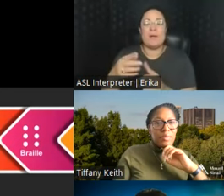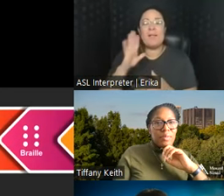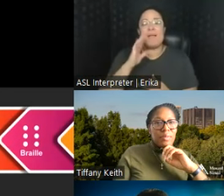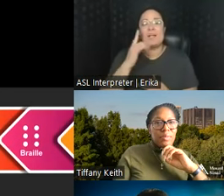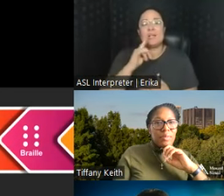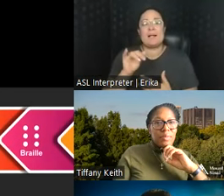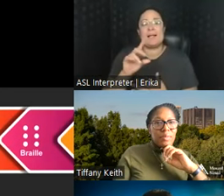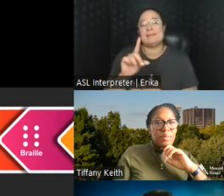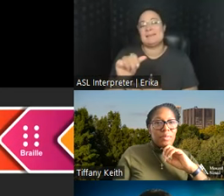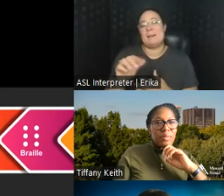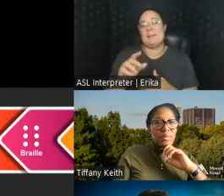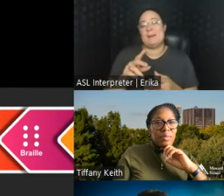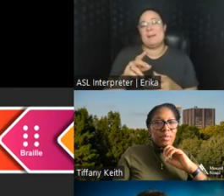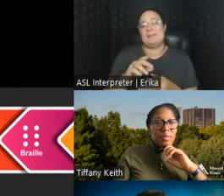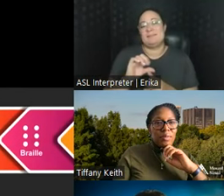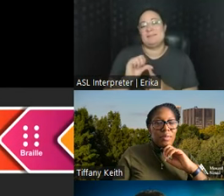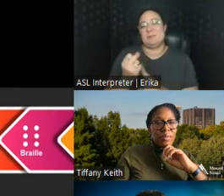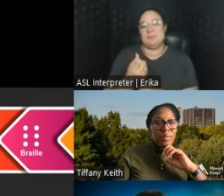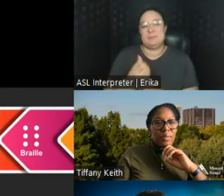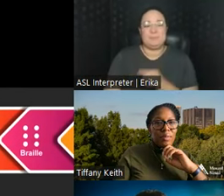condition,